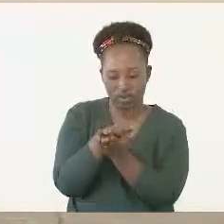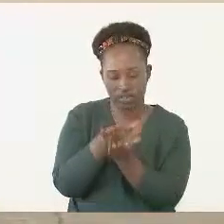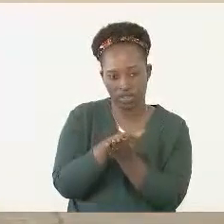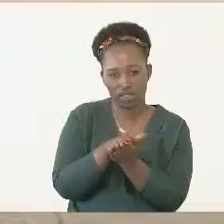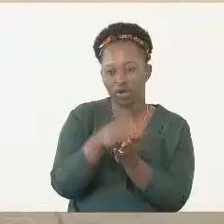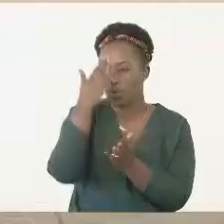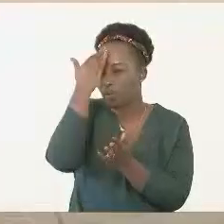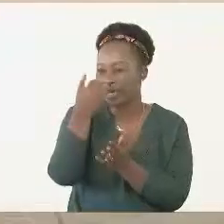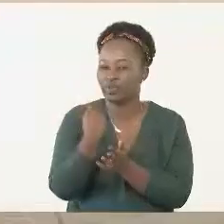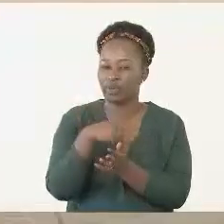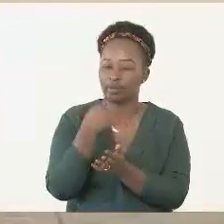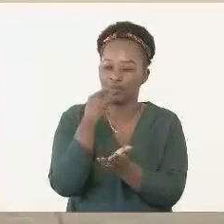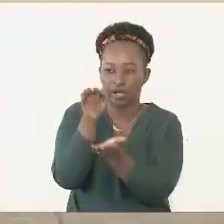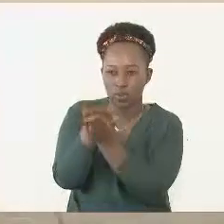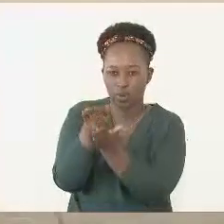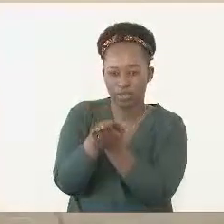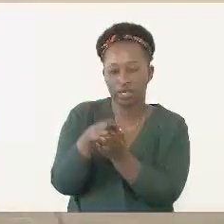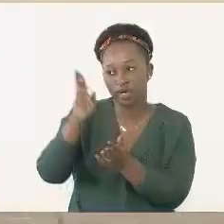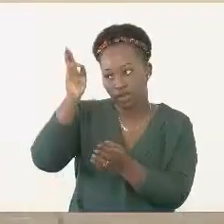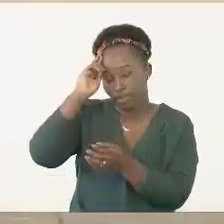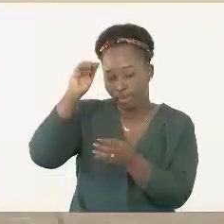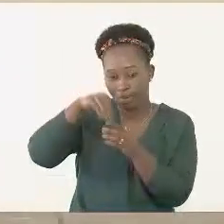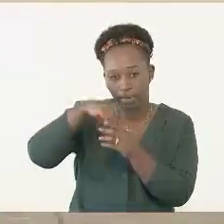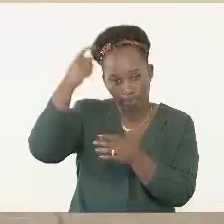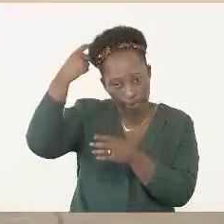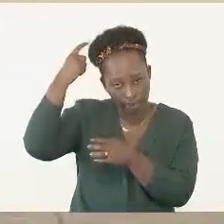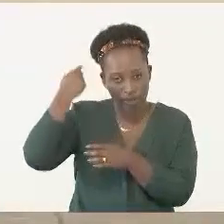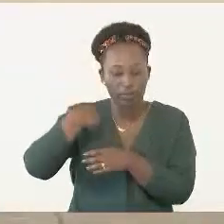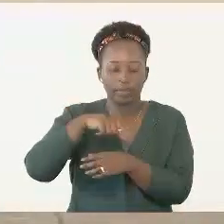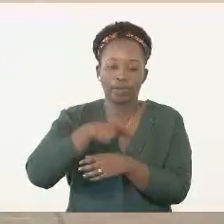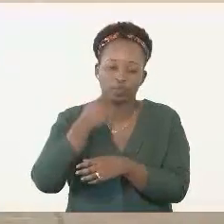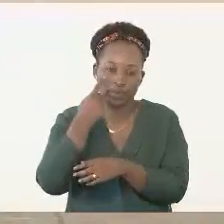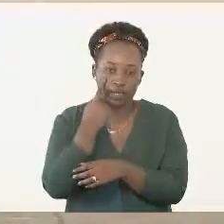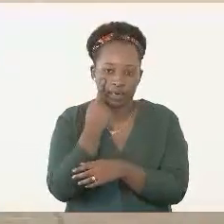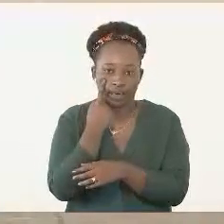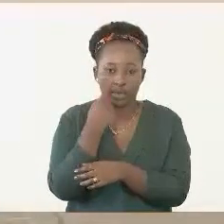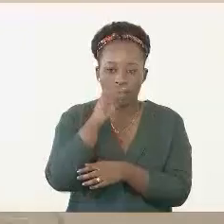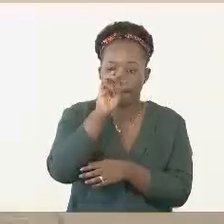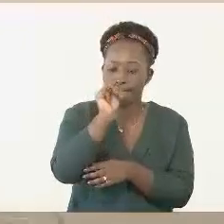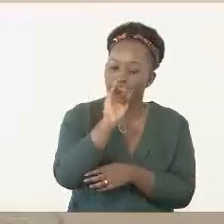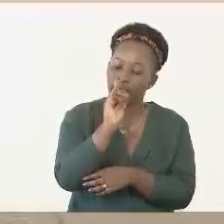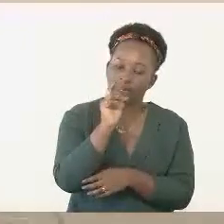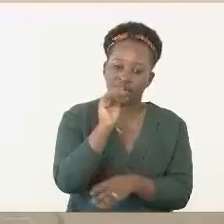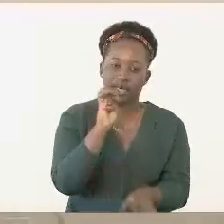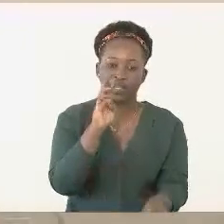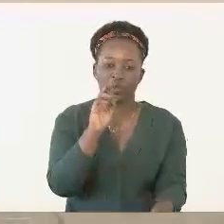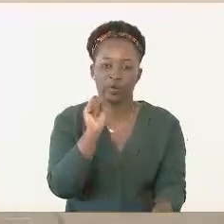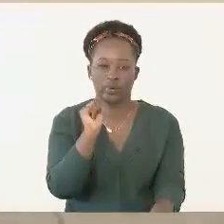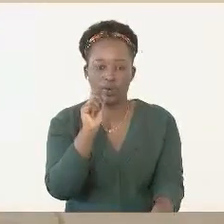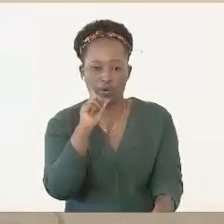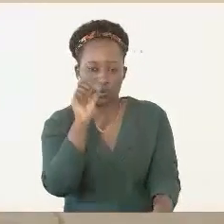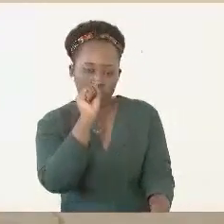do we say storage? Remember, within the brain, we find there minerals. Minerals like